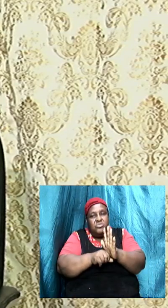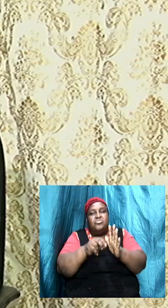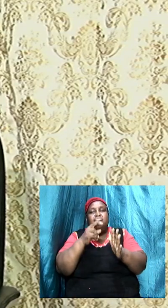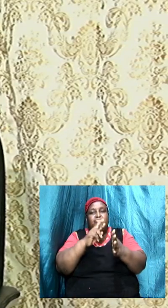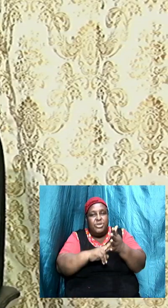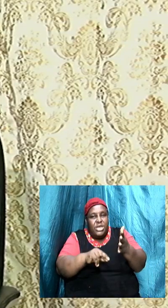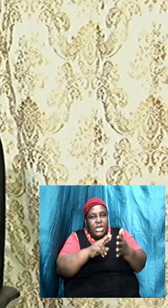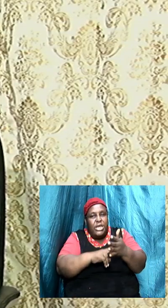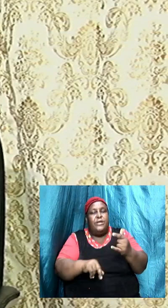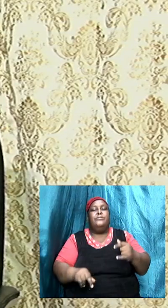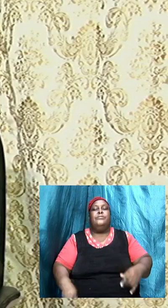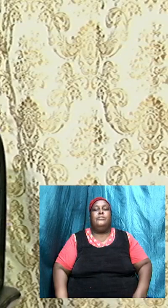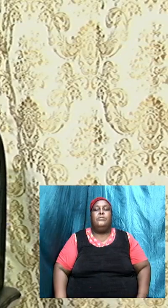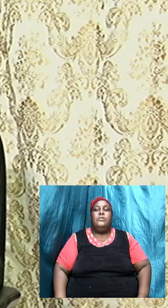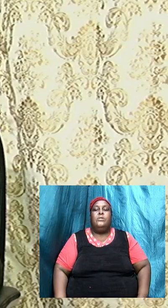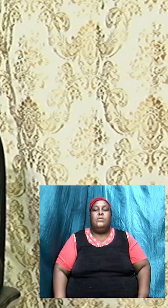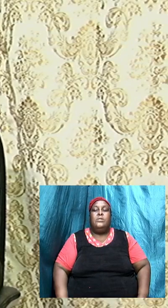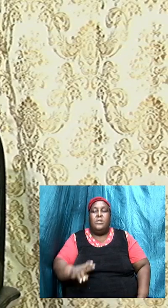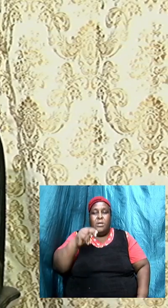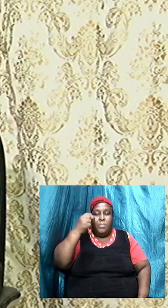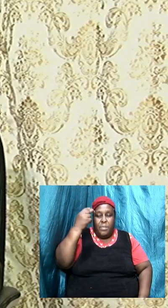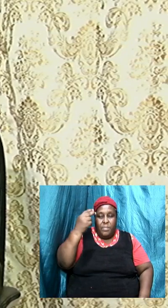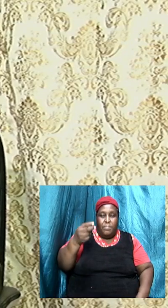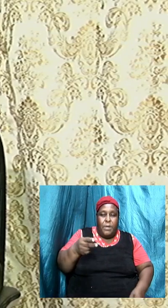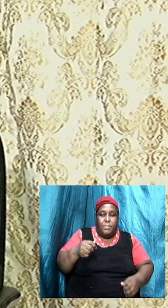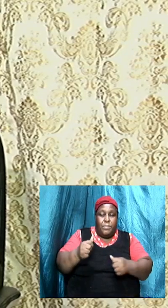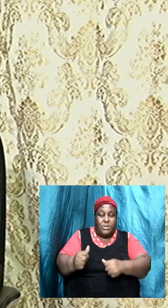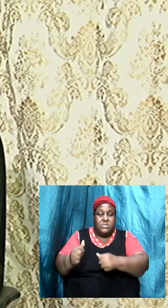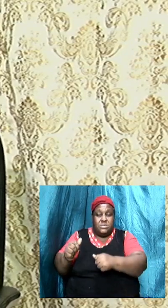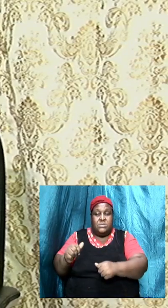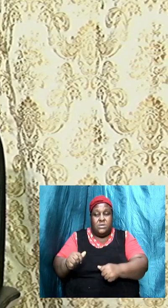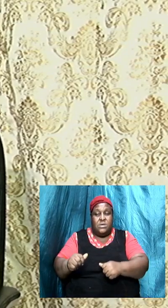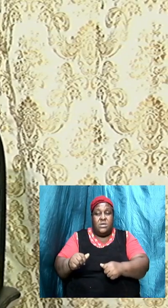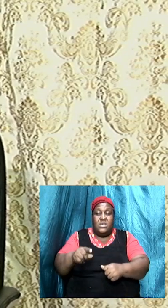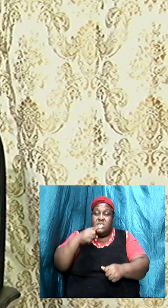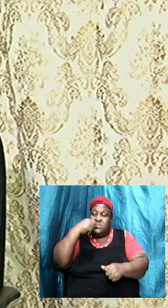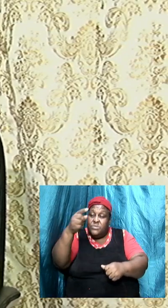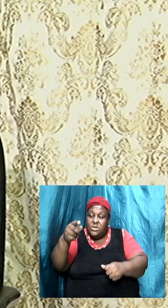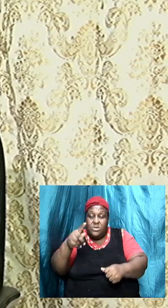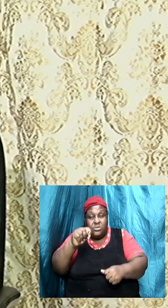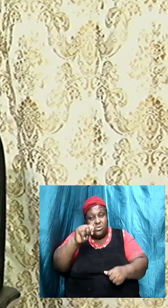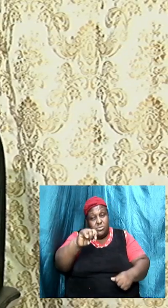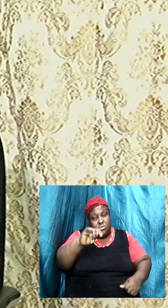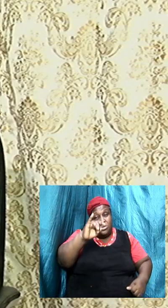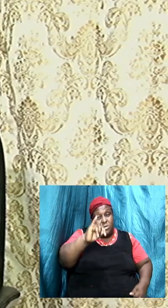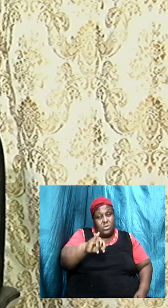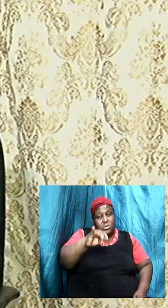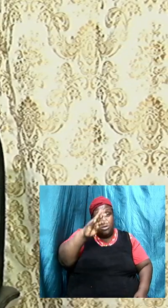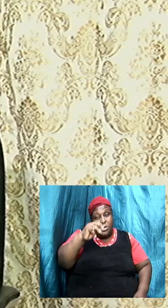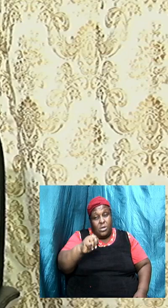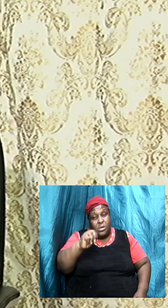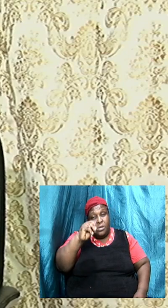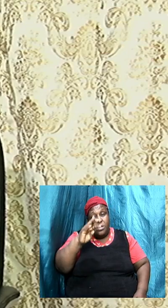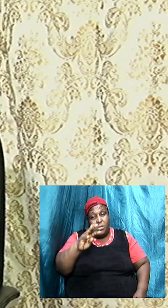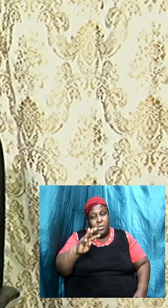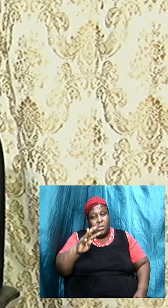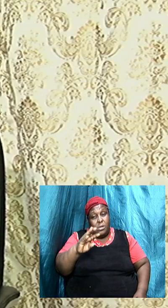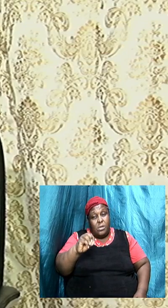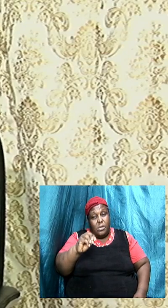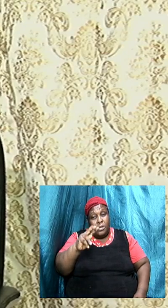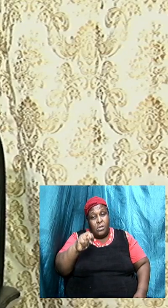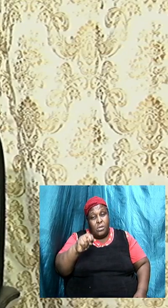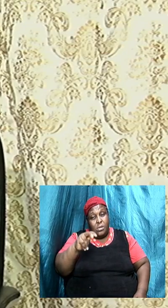of doctrine. The apostle talked to Timothy, 1 Timothy